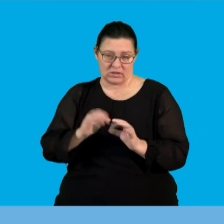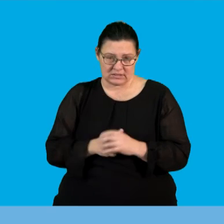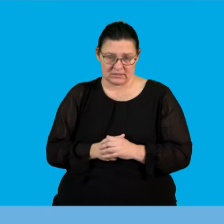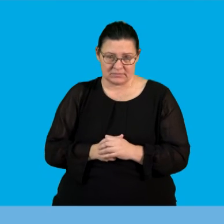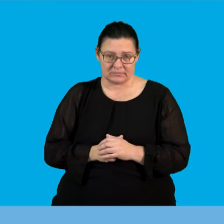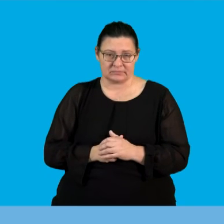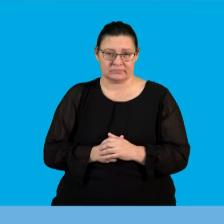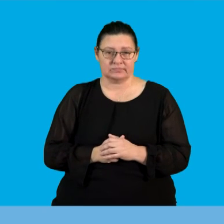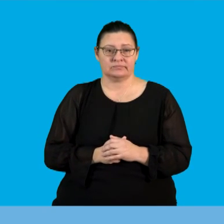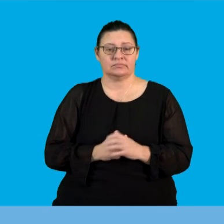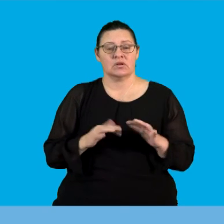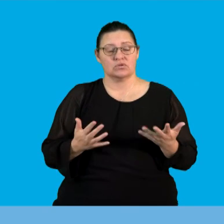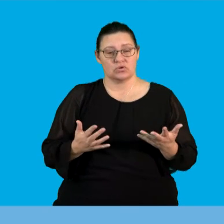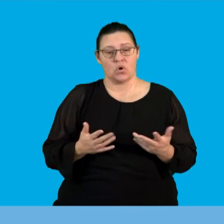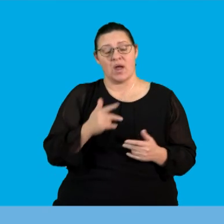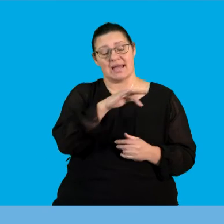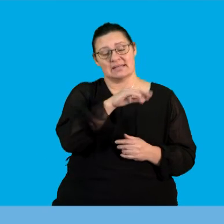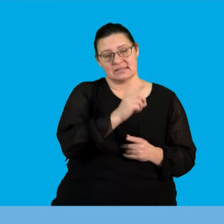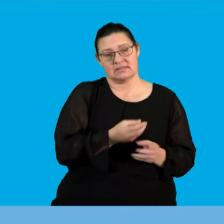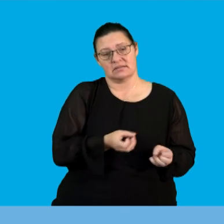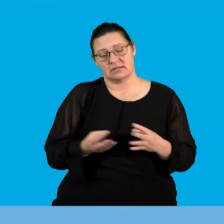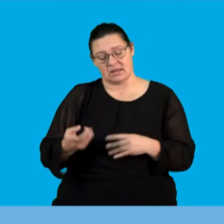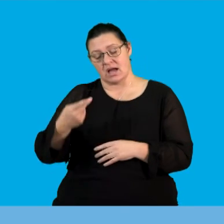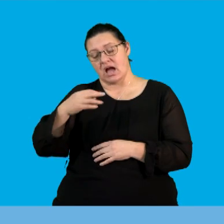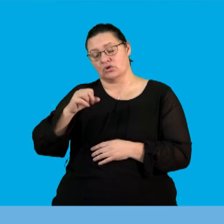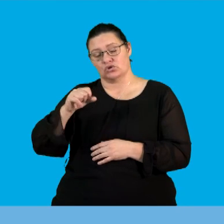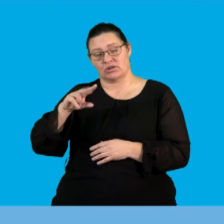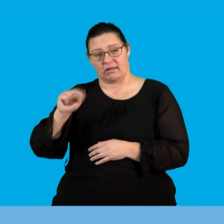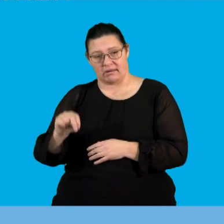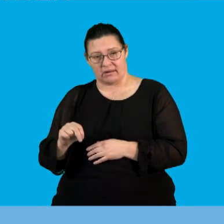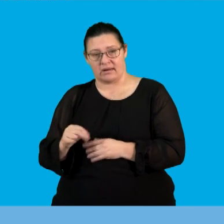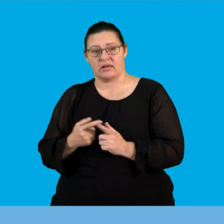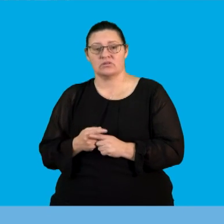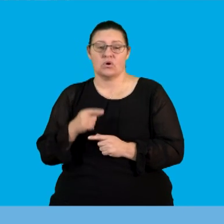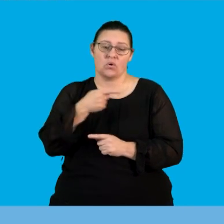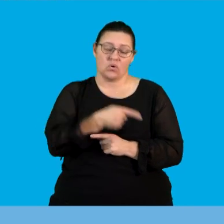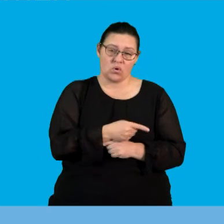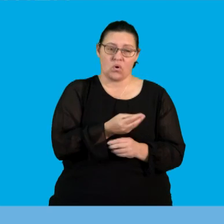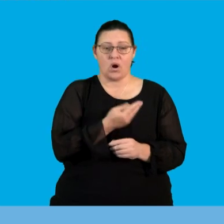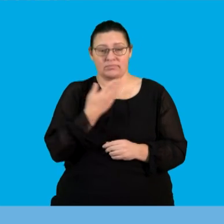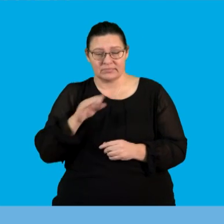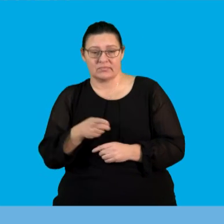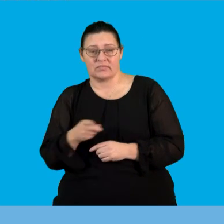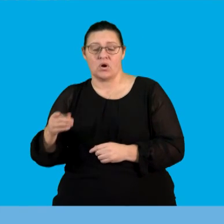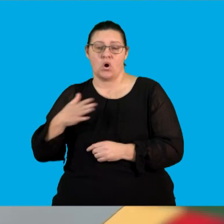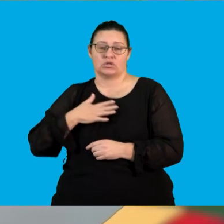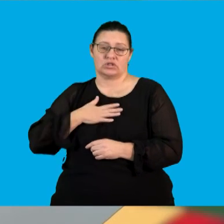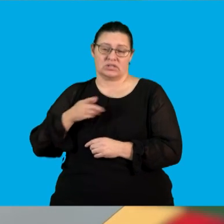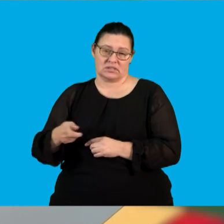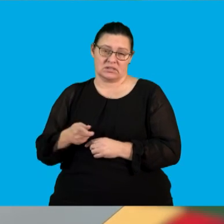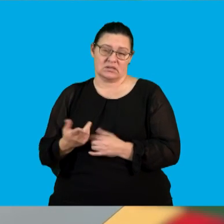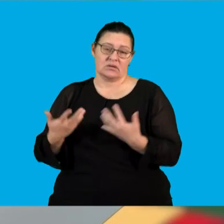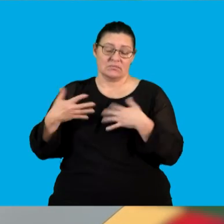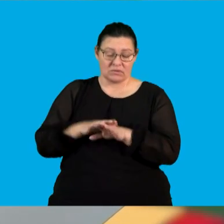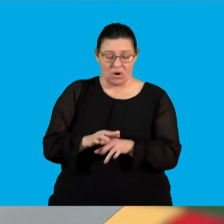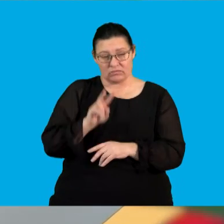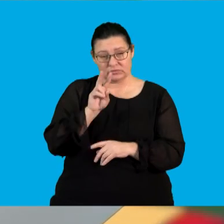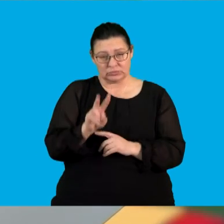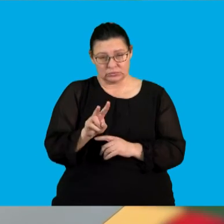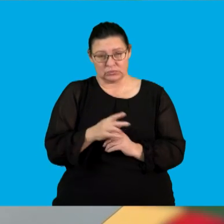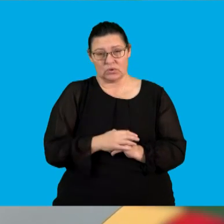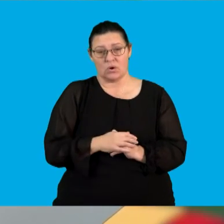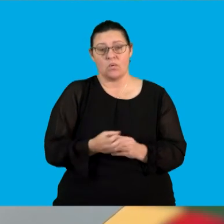going to react with the hydrogen to form the water as the product. Now the acid donates 2 hydrogen atoms to this remaining